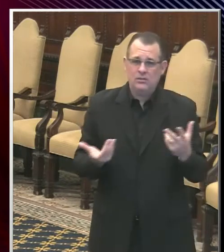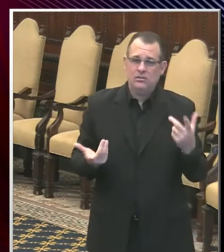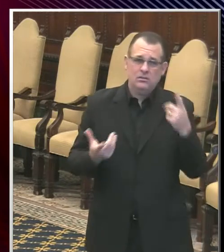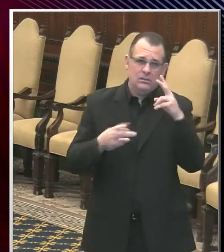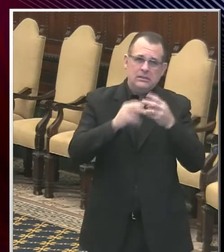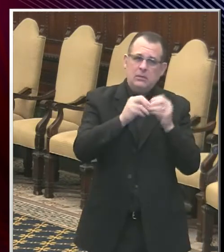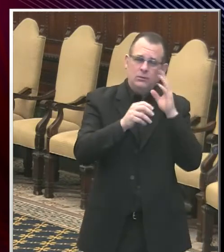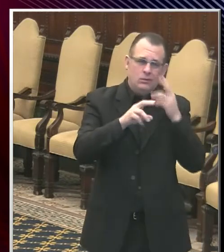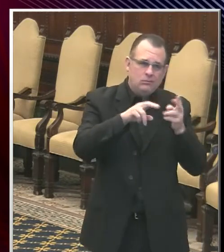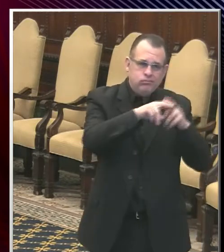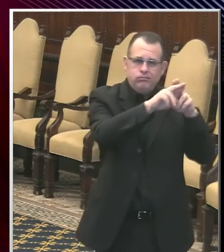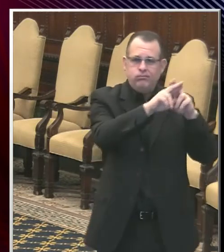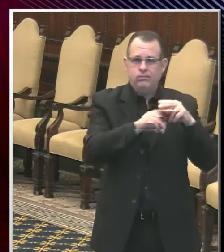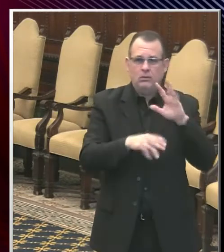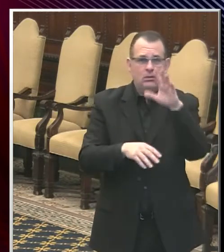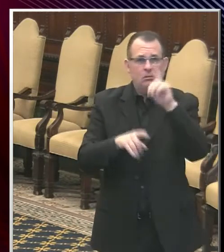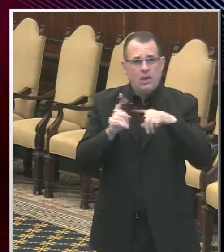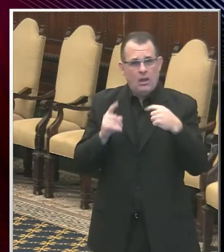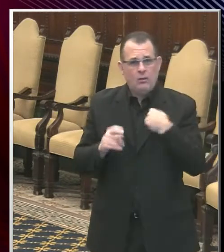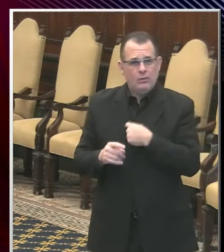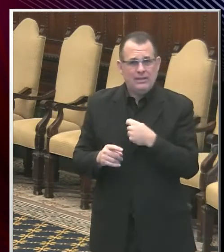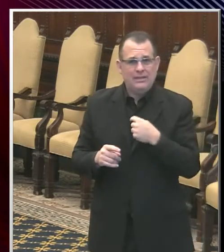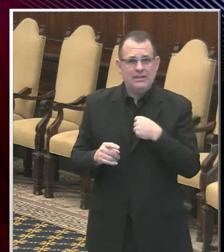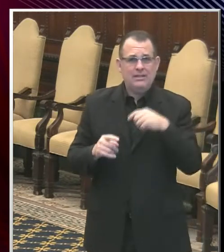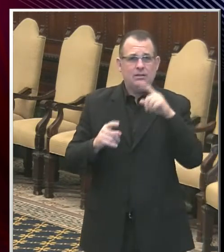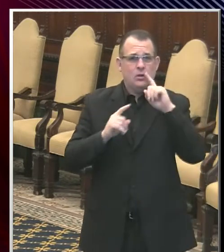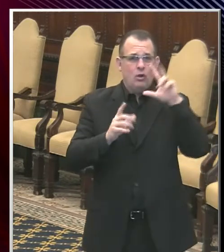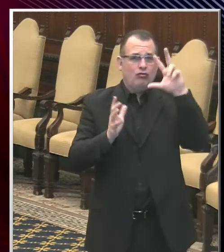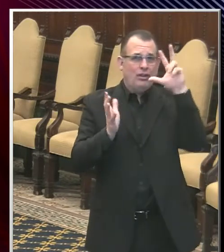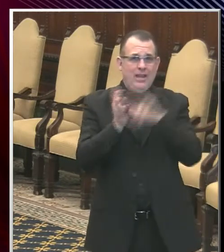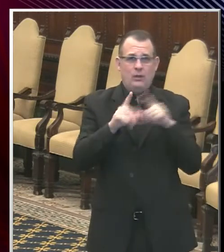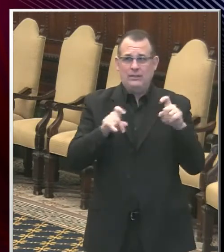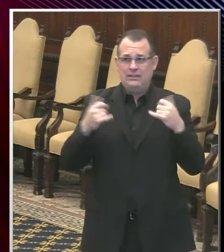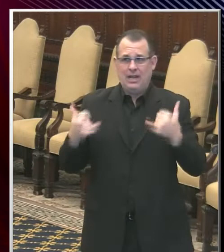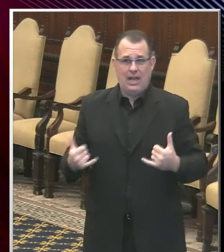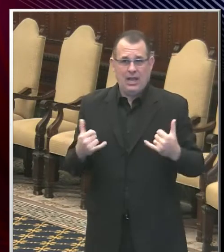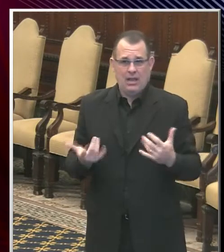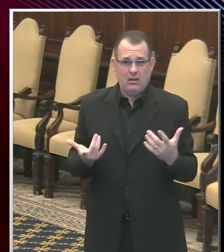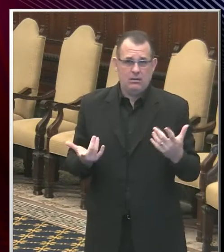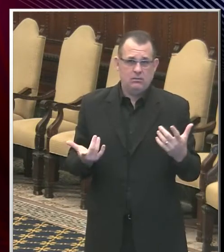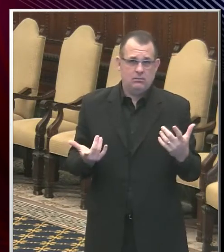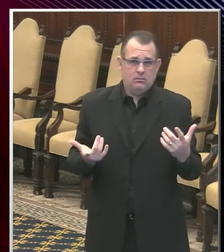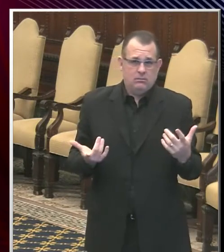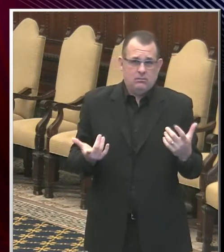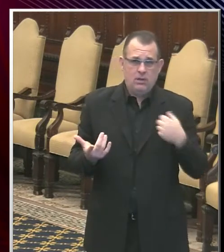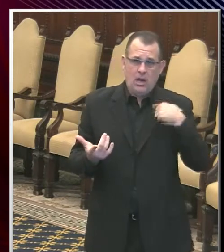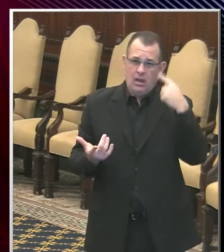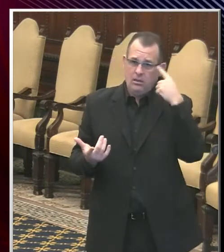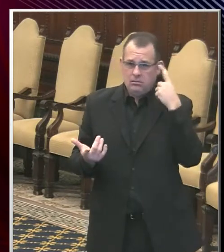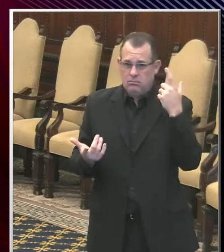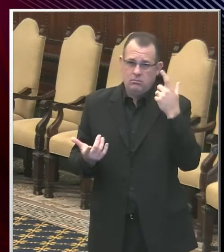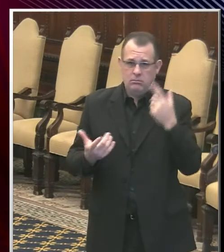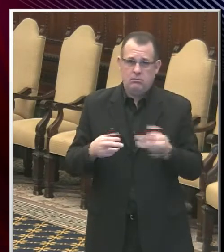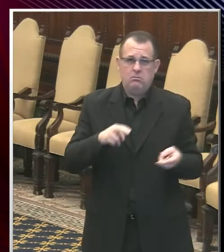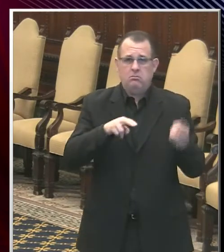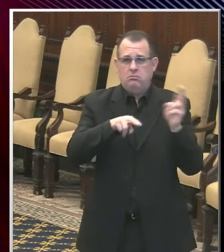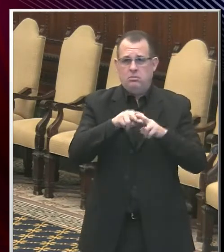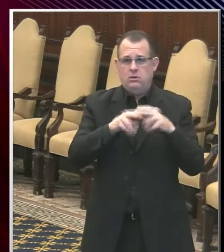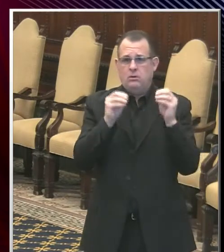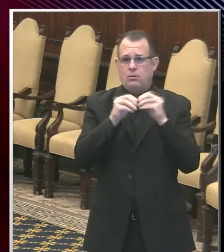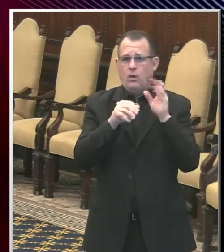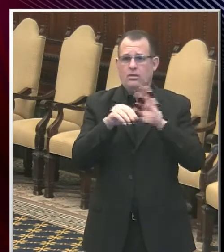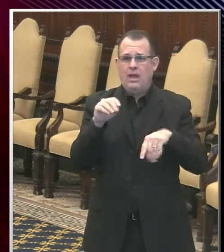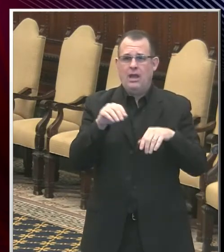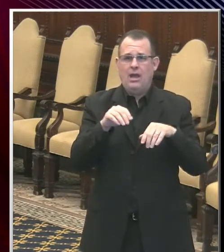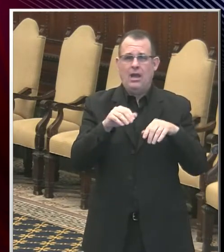But we reported 3,000 tests today. So certainly I would say the large majority of the increase is just reporting the backlog. But